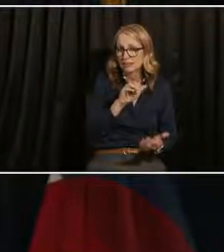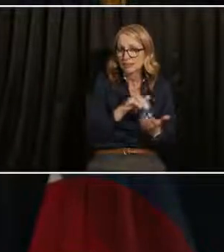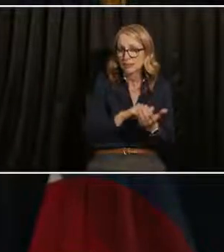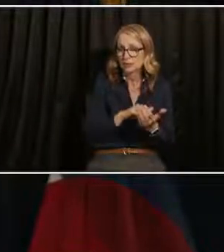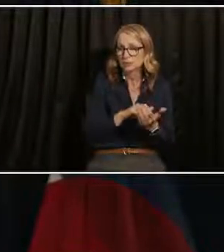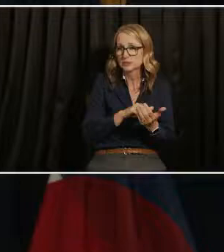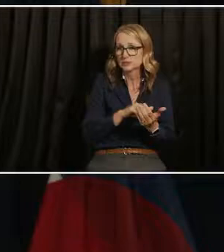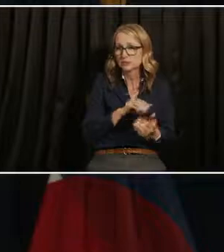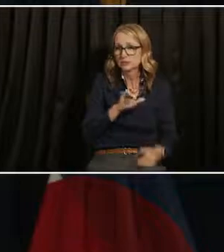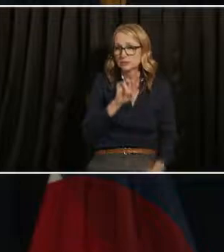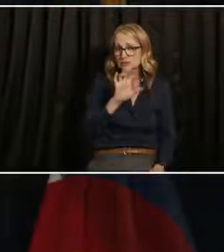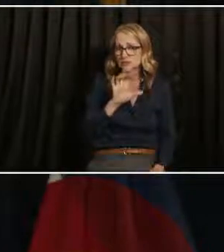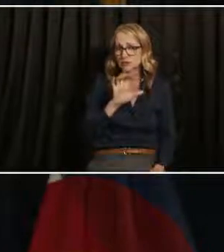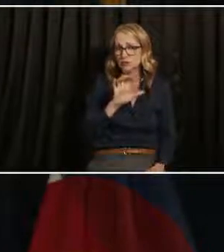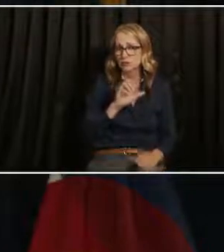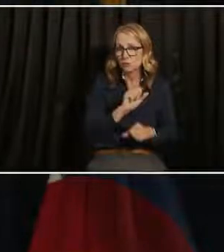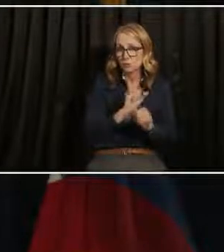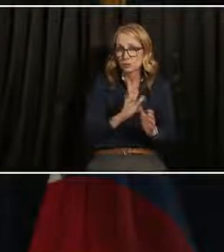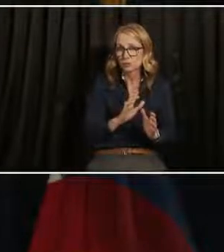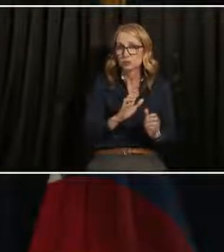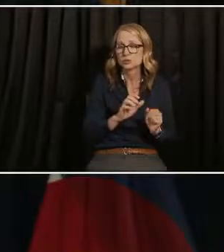get tested. Over